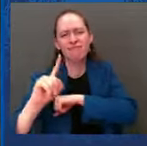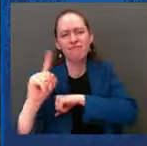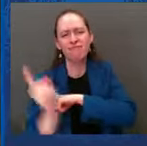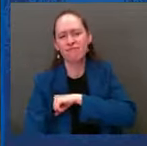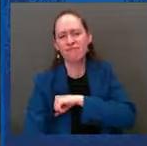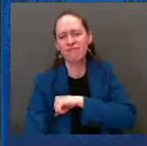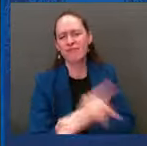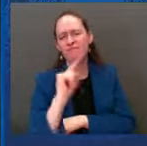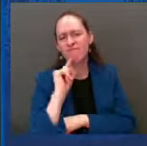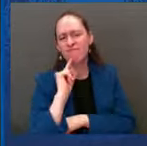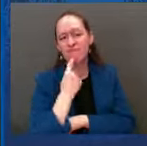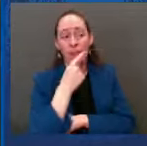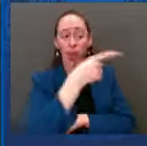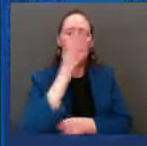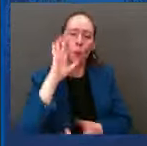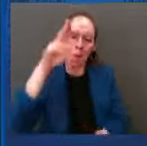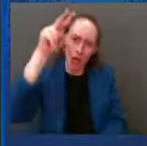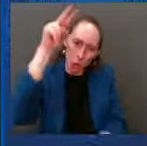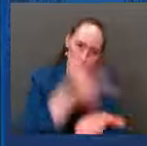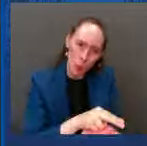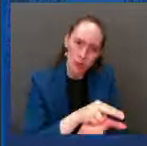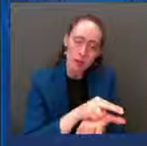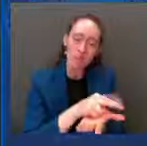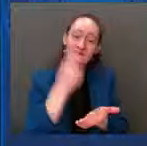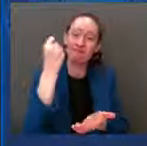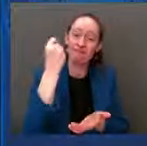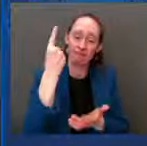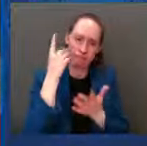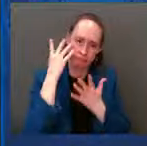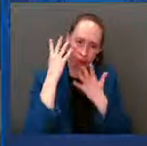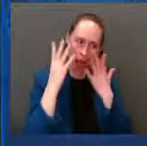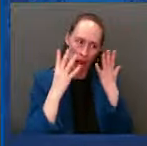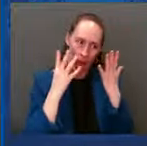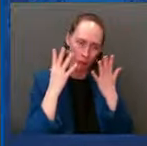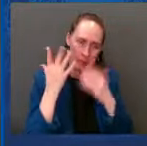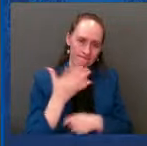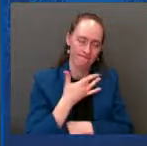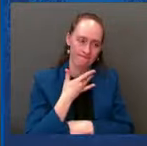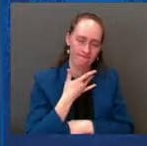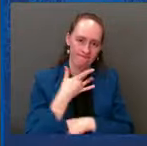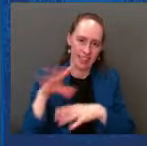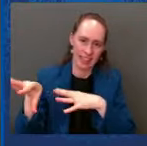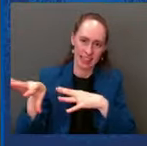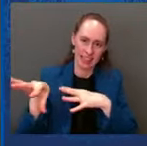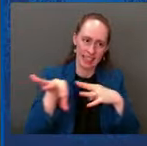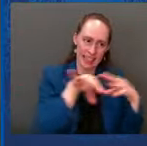it is occupying, that Ukraine will win, that the defenders of Ukraine will prevail,